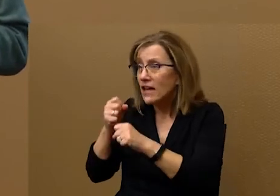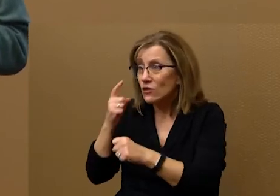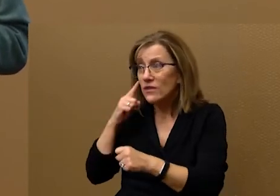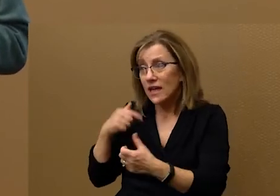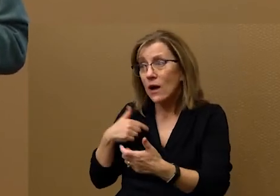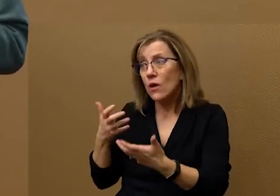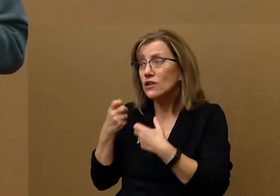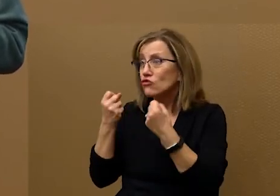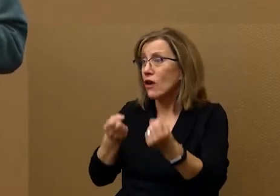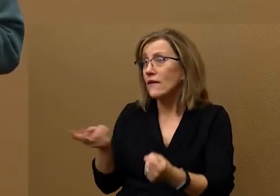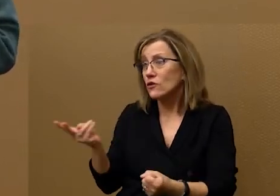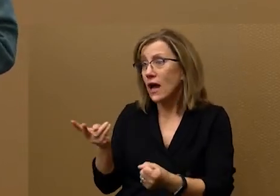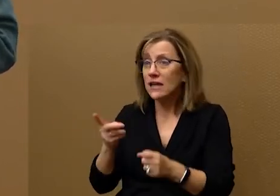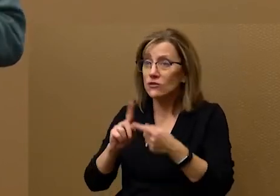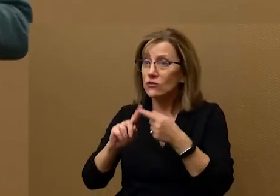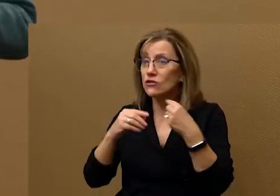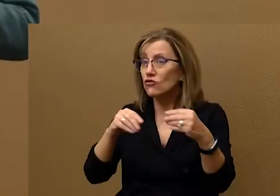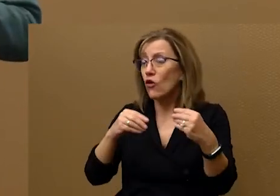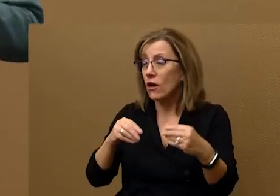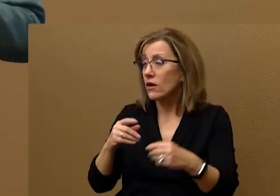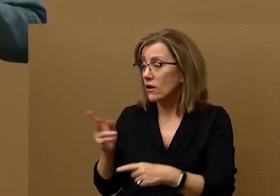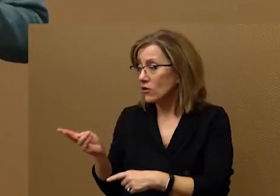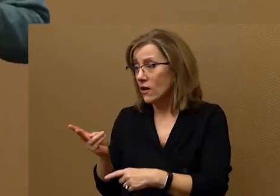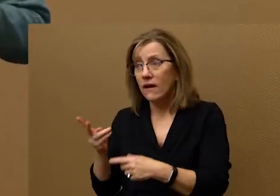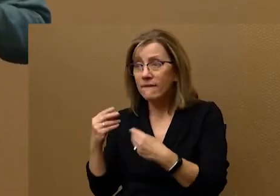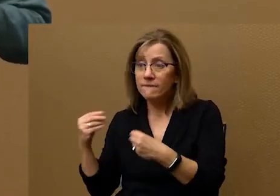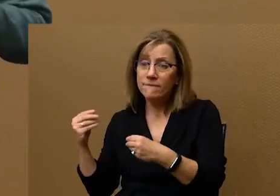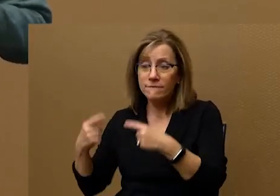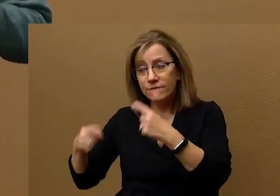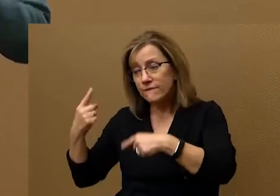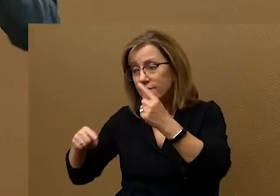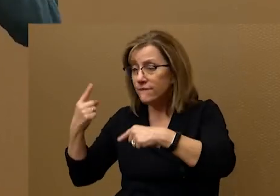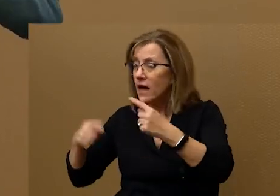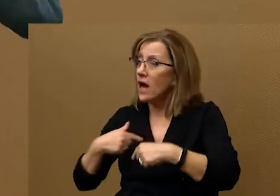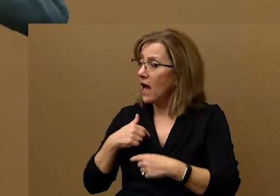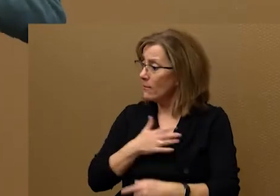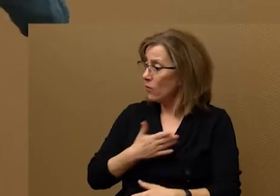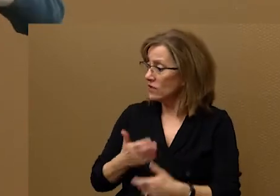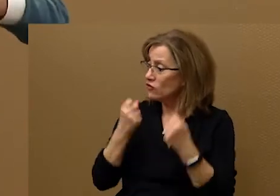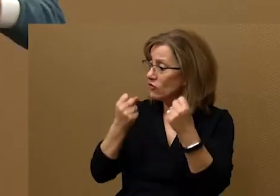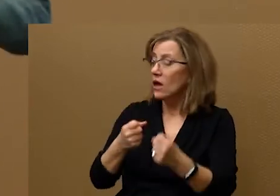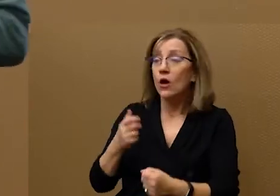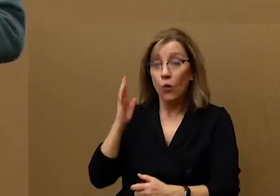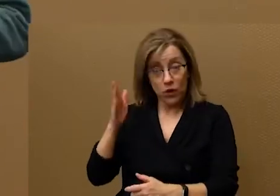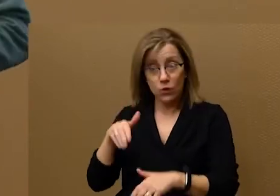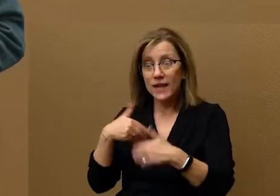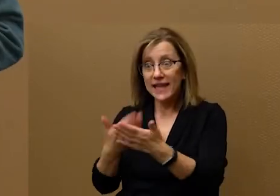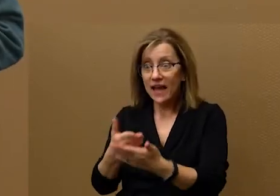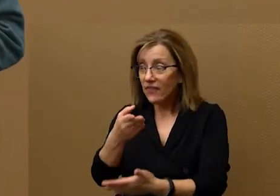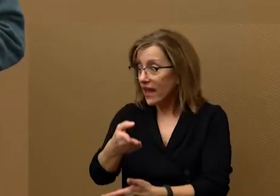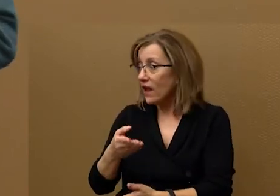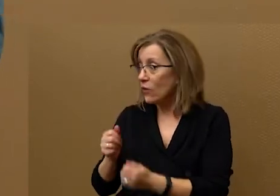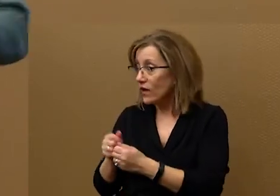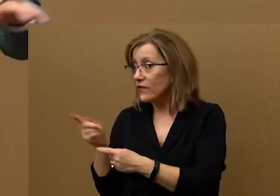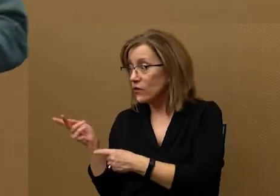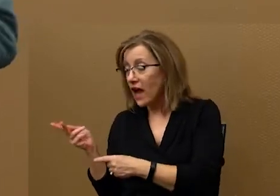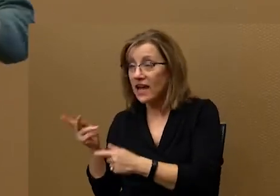store? If you fight, am I going to be willing to drive you to the store? Are we going to get to the store if you're fighting?